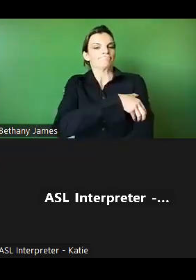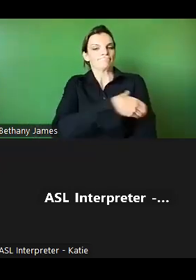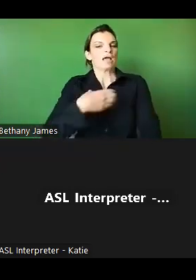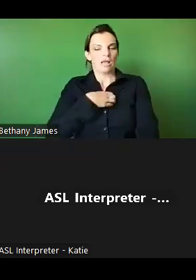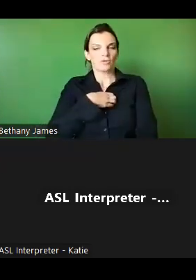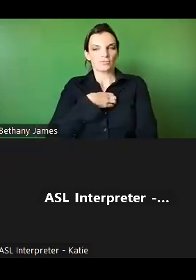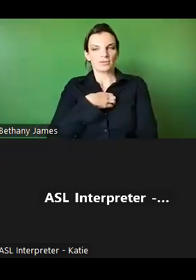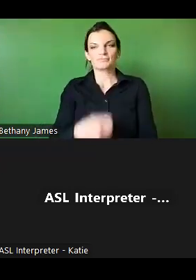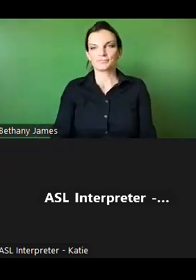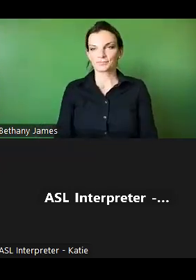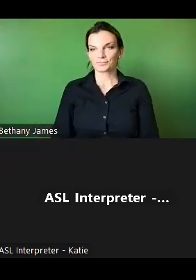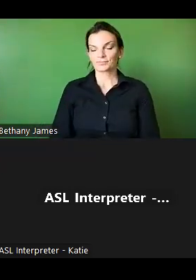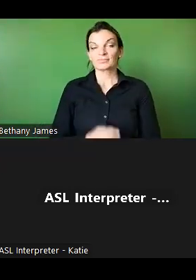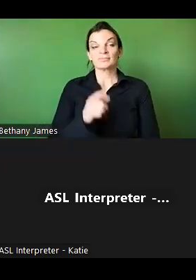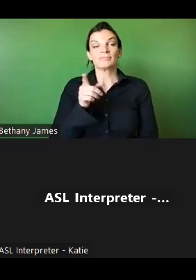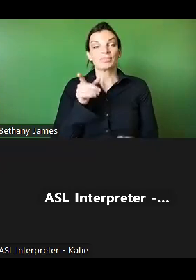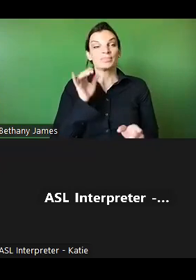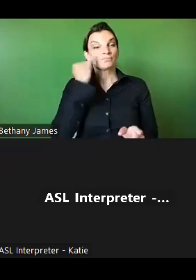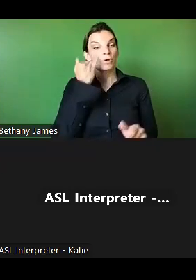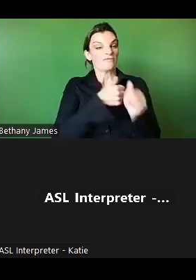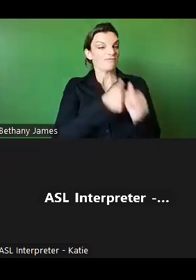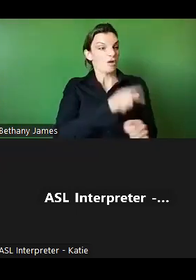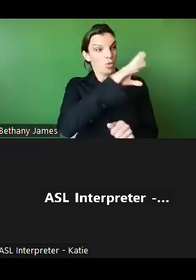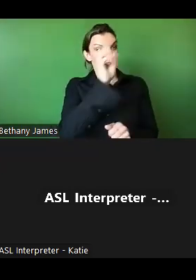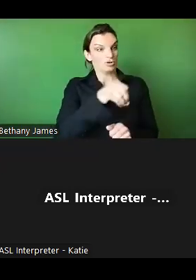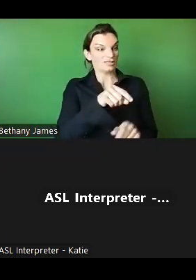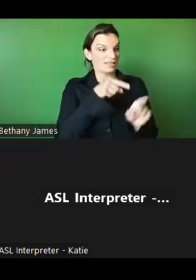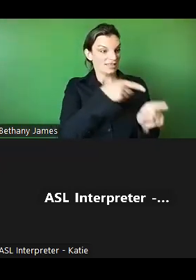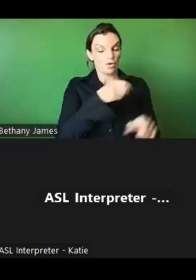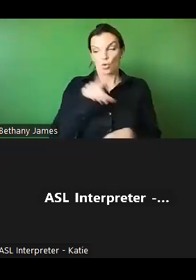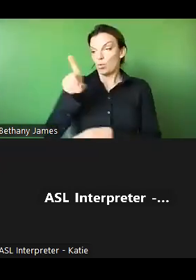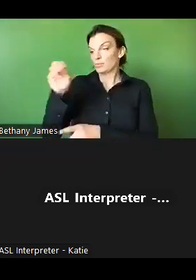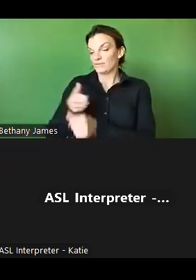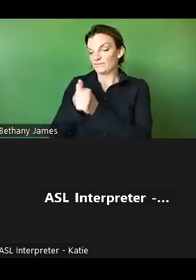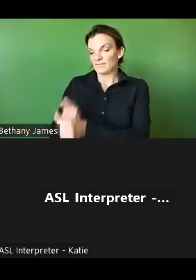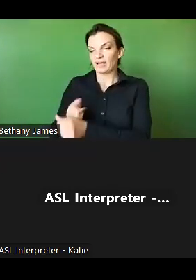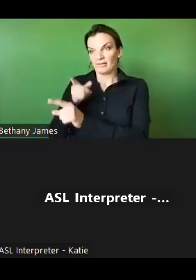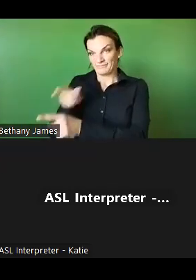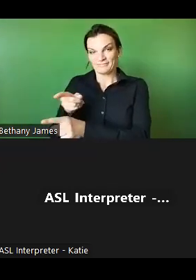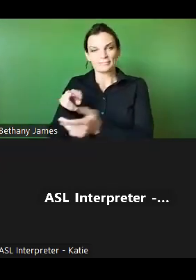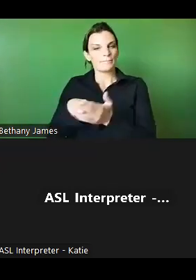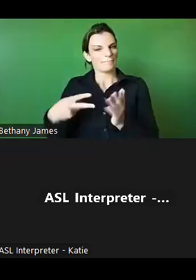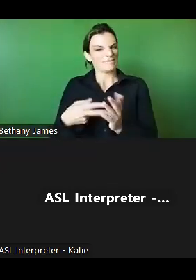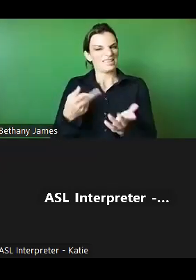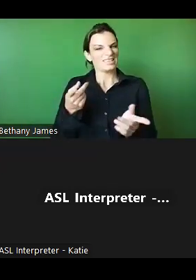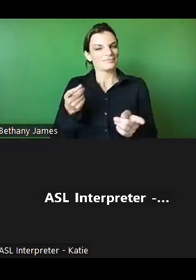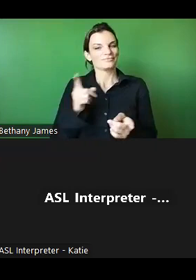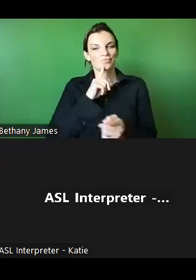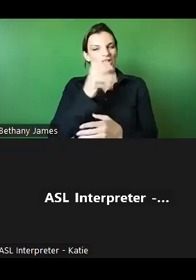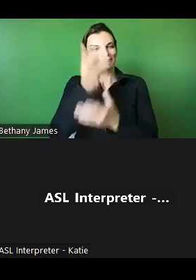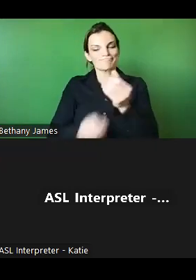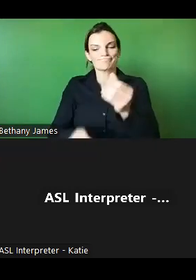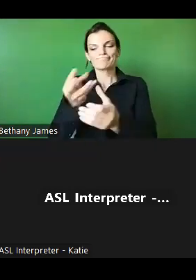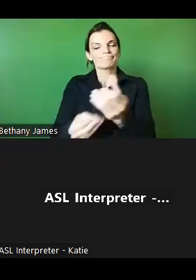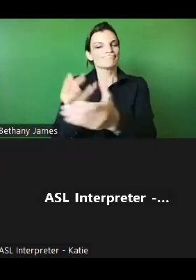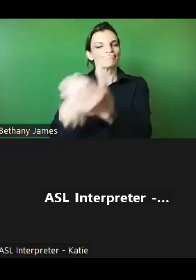taken to an extreme really not only leaves something out, but could be harmful. Absolutely.